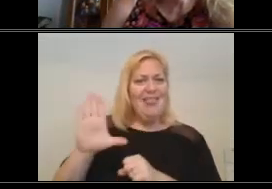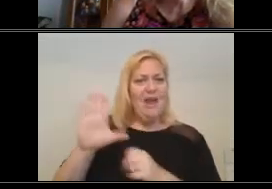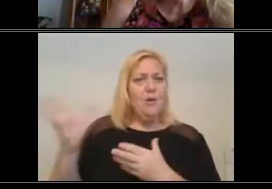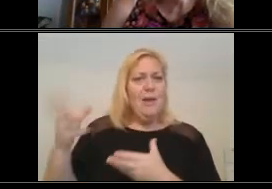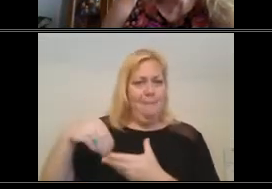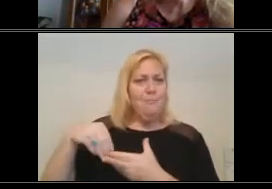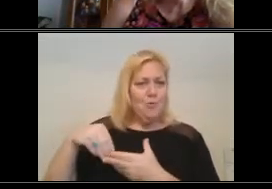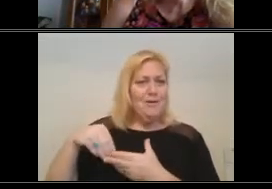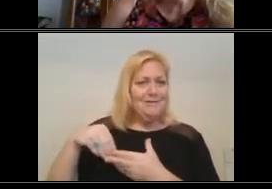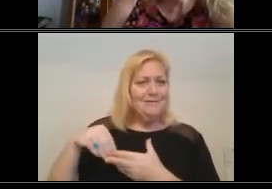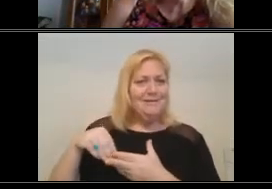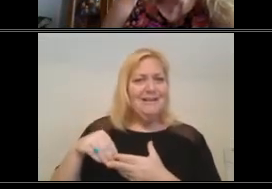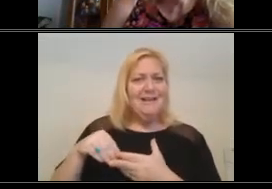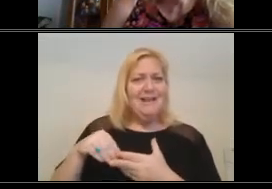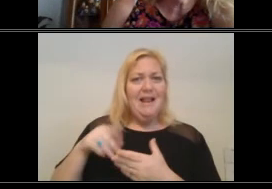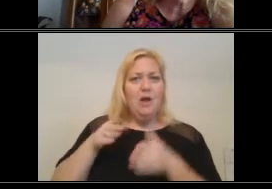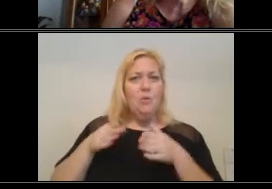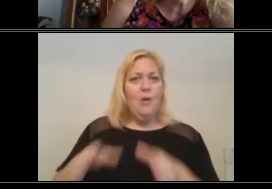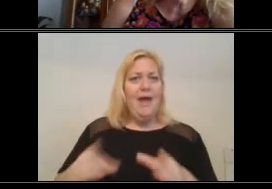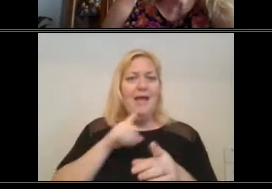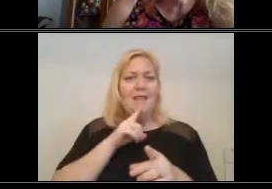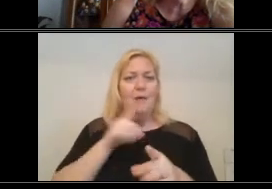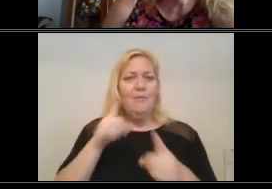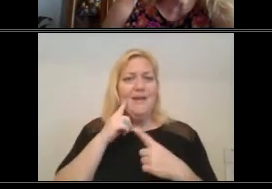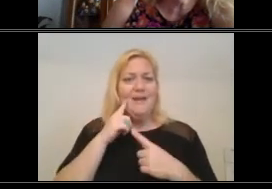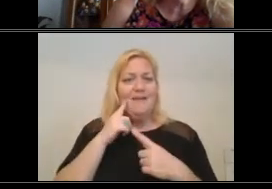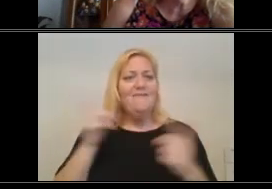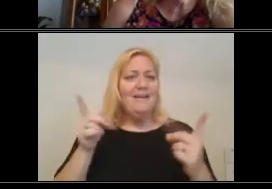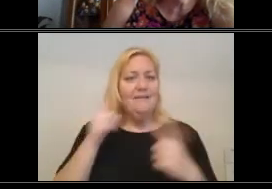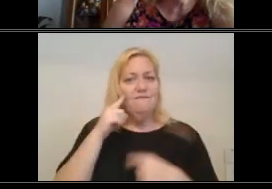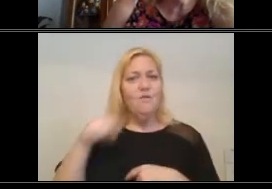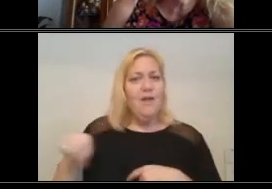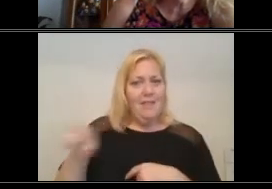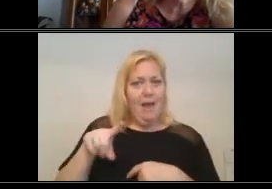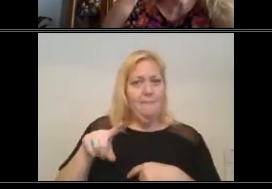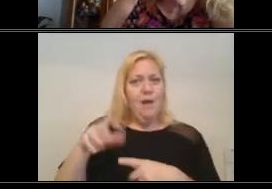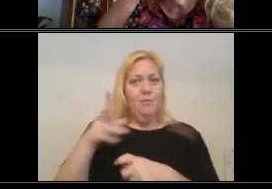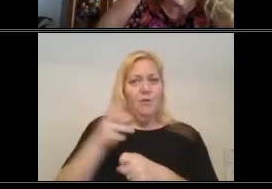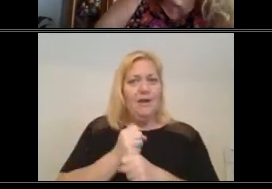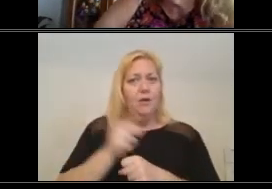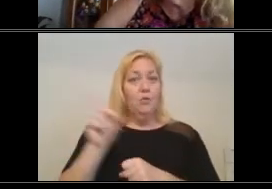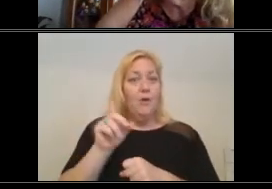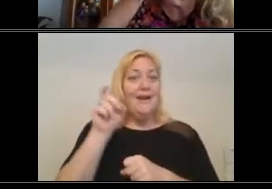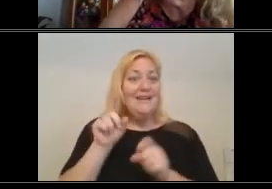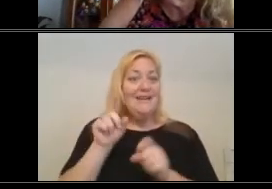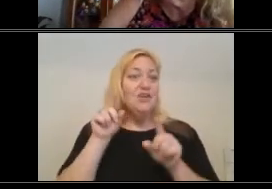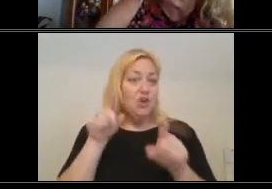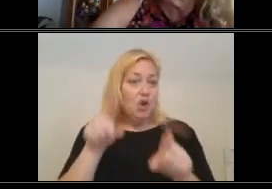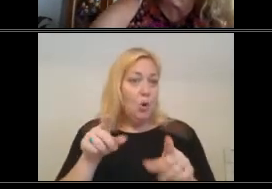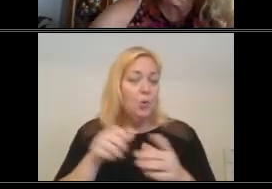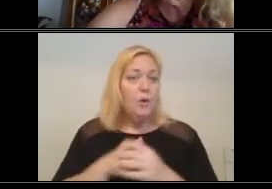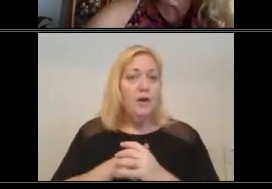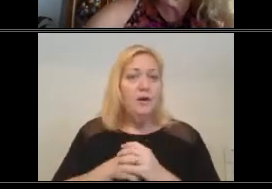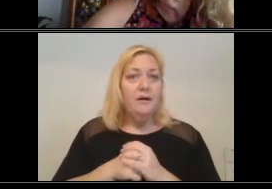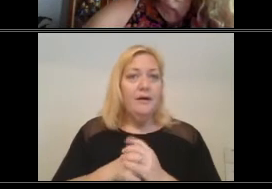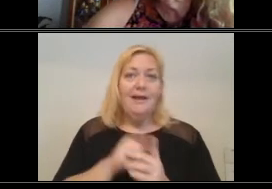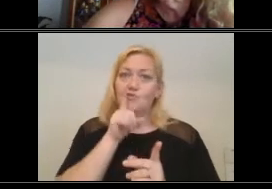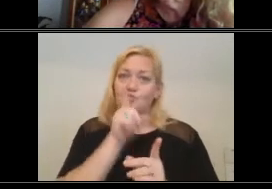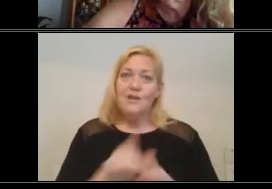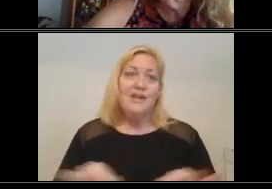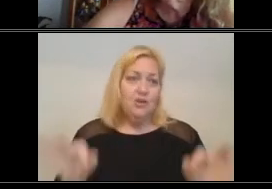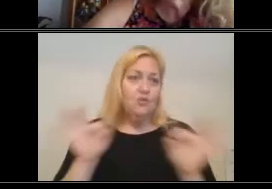way that's going to be effective for them and is going to get to where it needs to go to the decision makers is absolutely